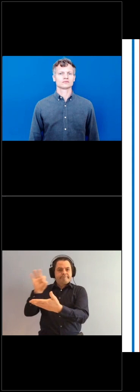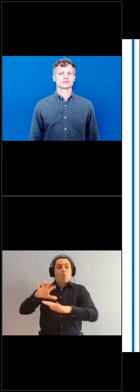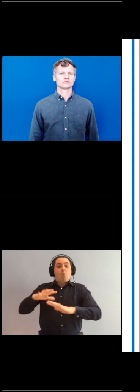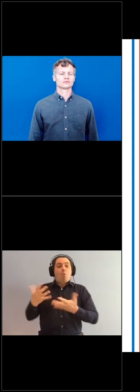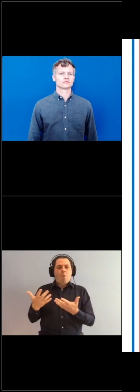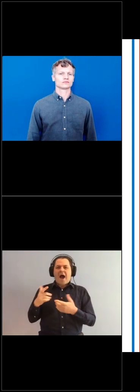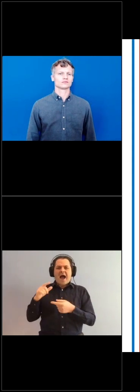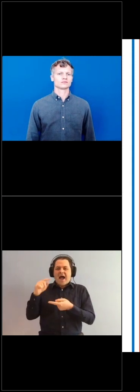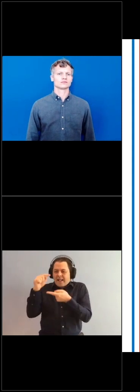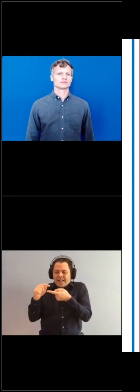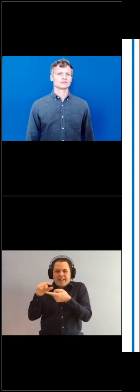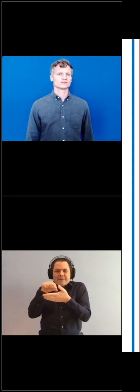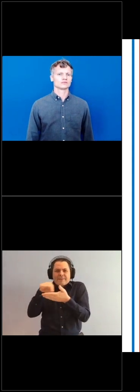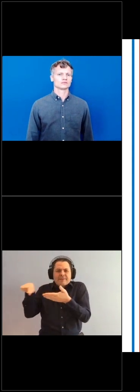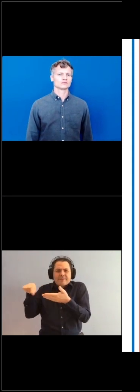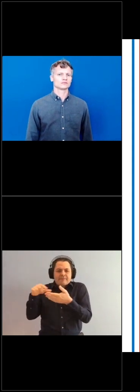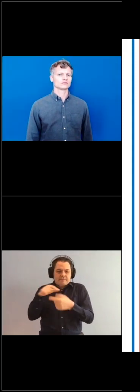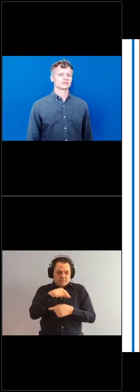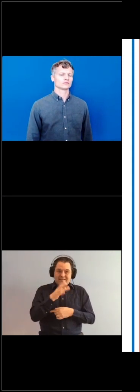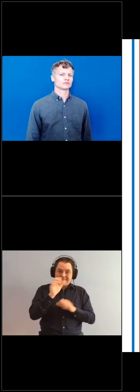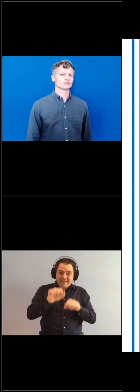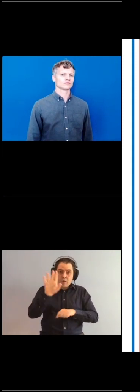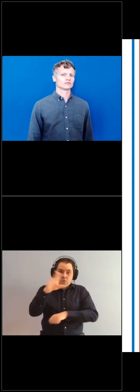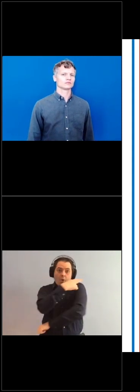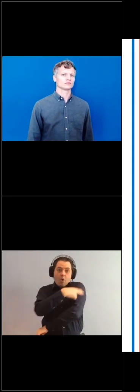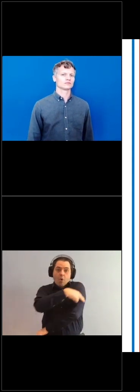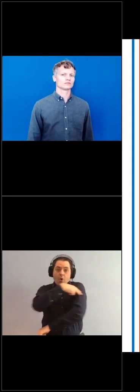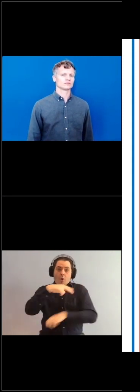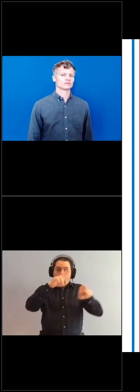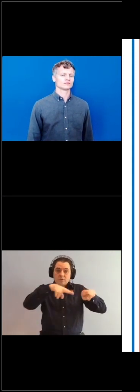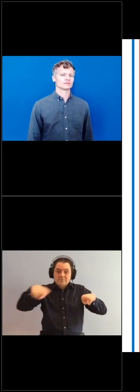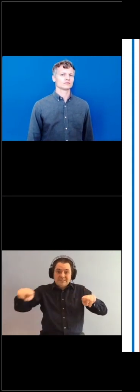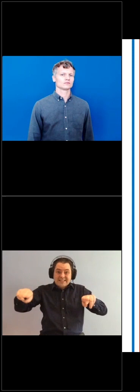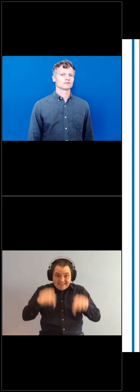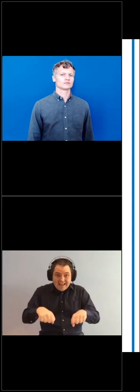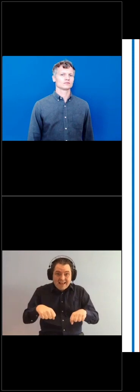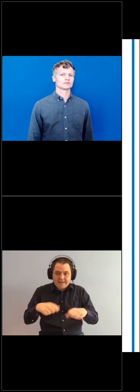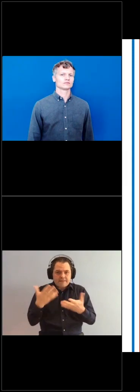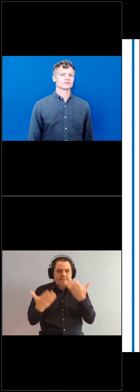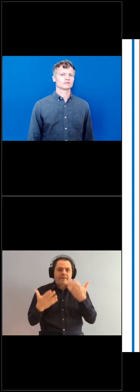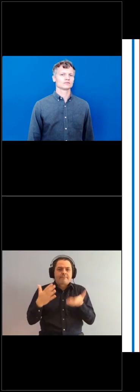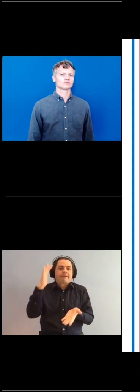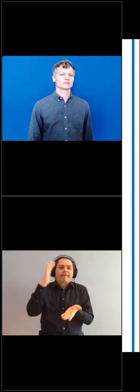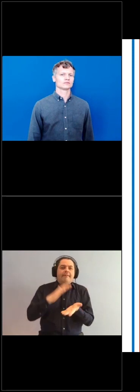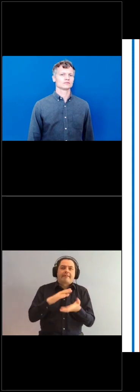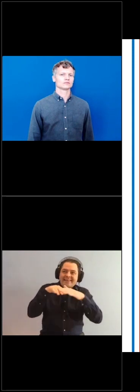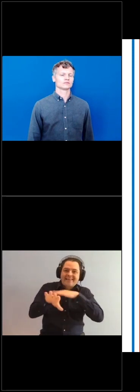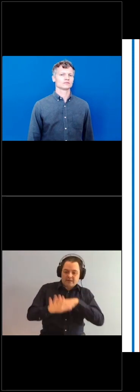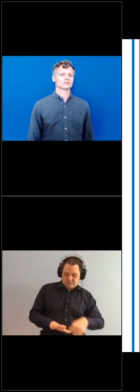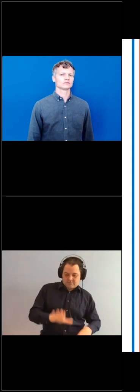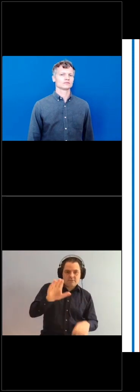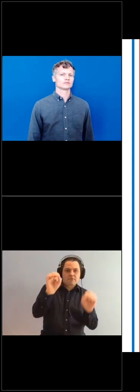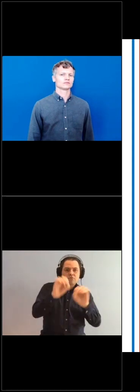or even lose their livelihood opportunities. It can be about public health and protective messages that are not